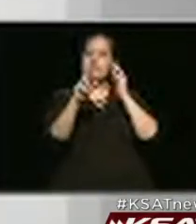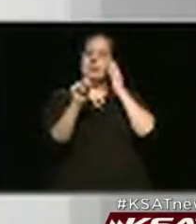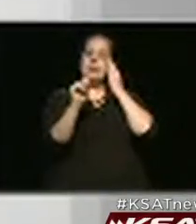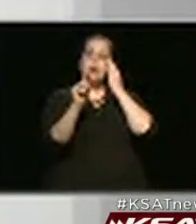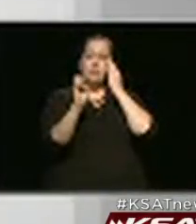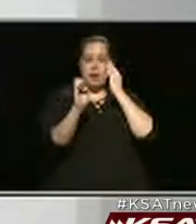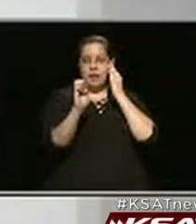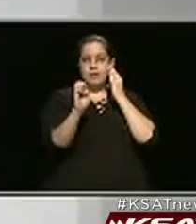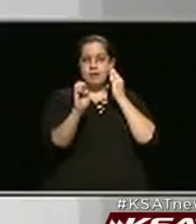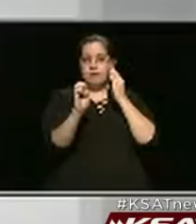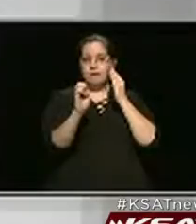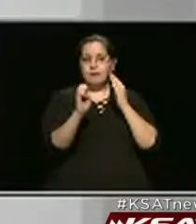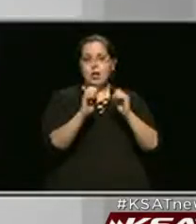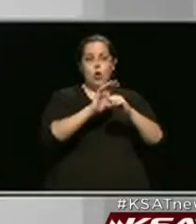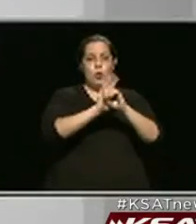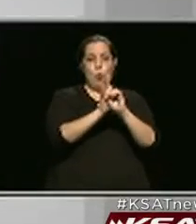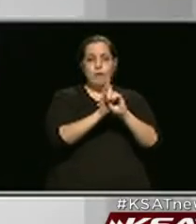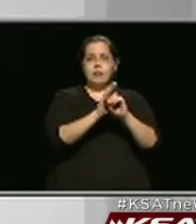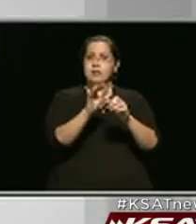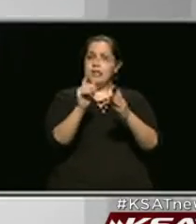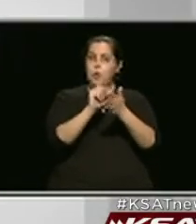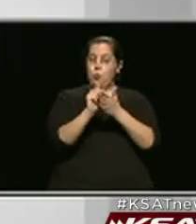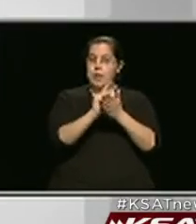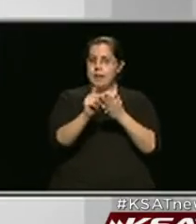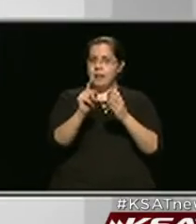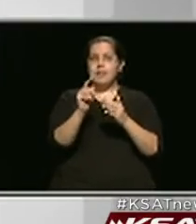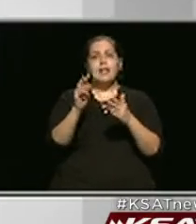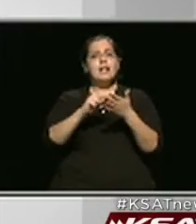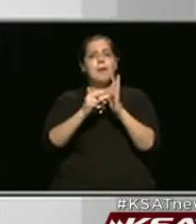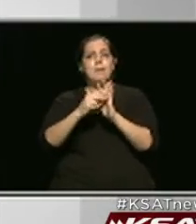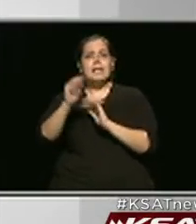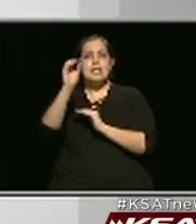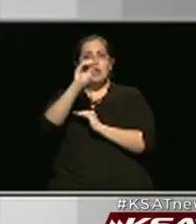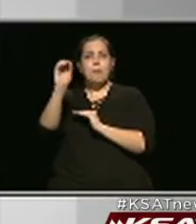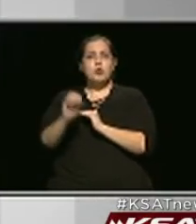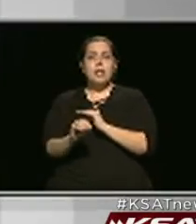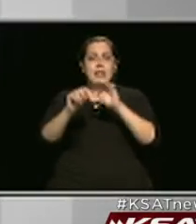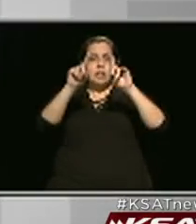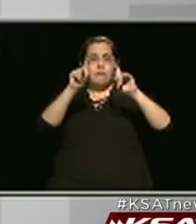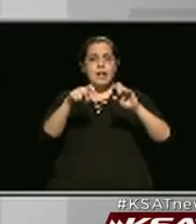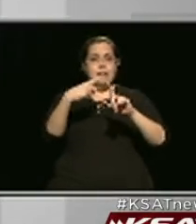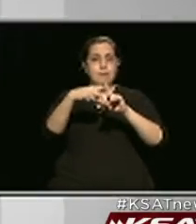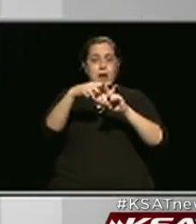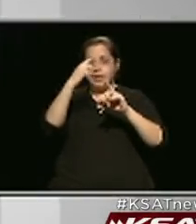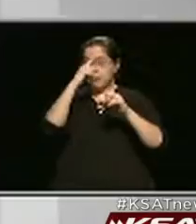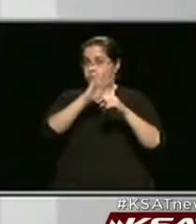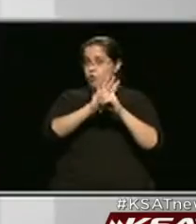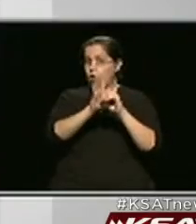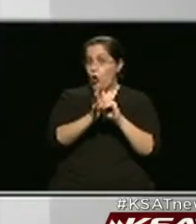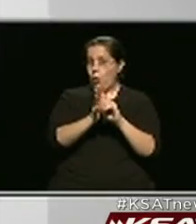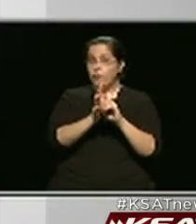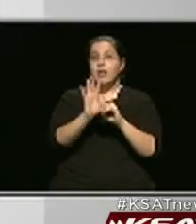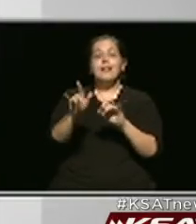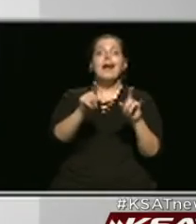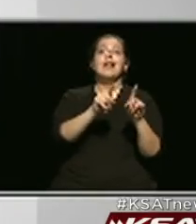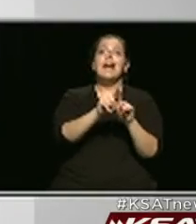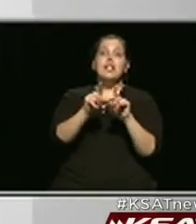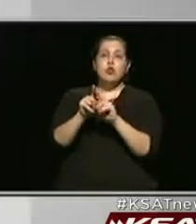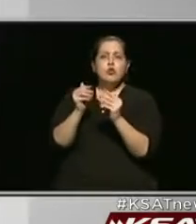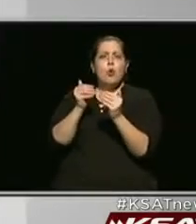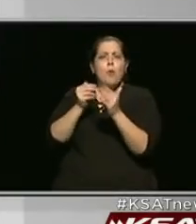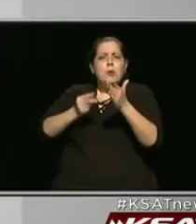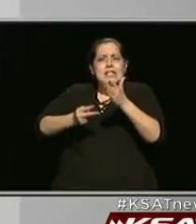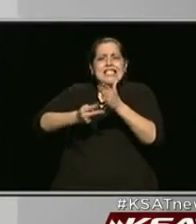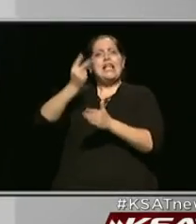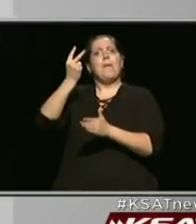COVID-19 weekly positivity rate, which is a percentage of lab tests that are positive for COVID-19, has also almost